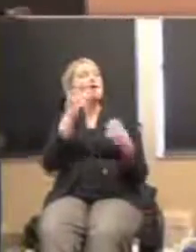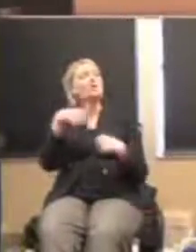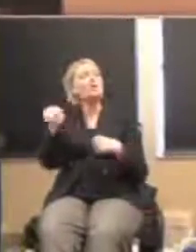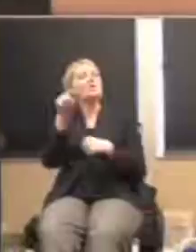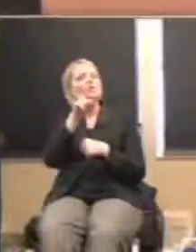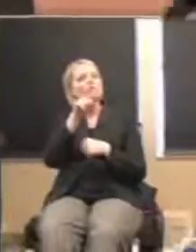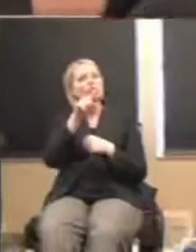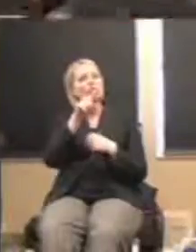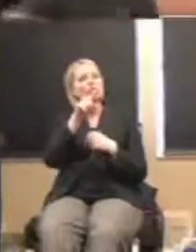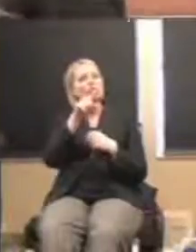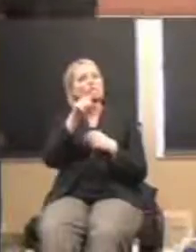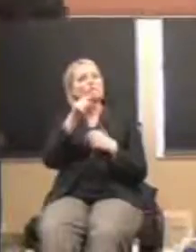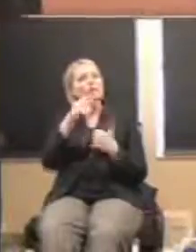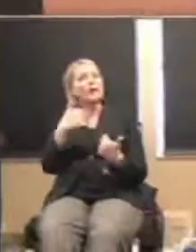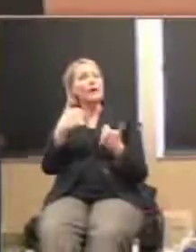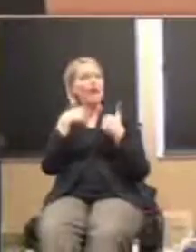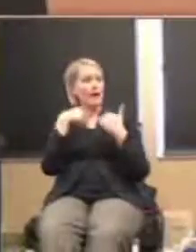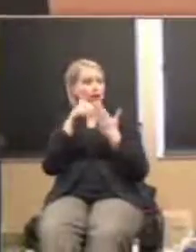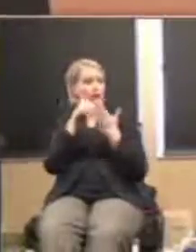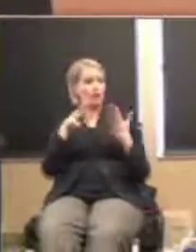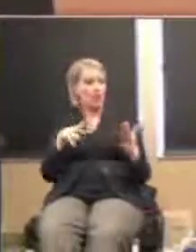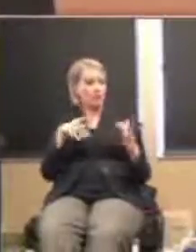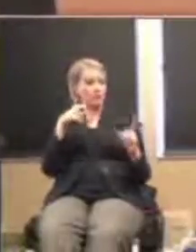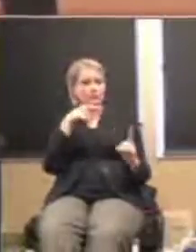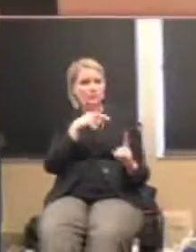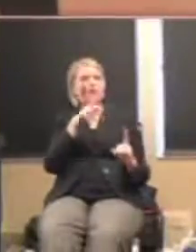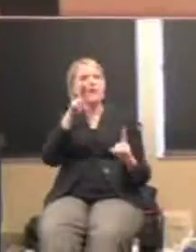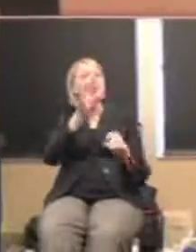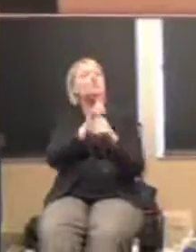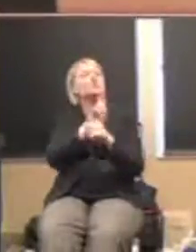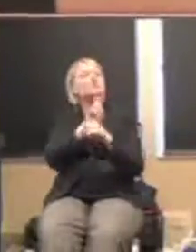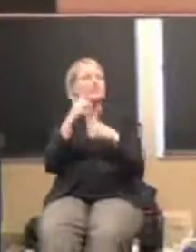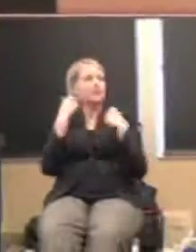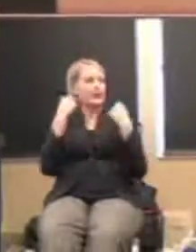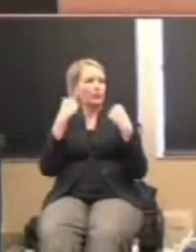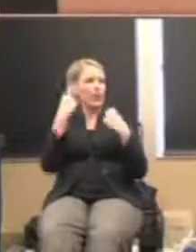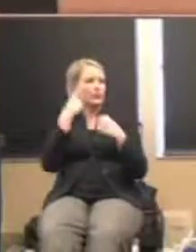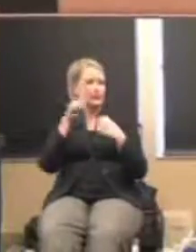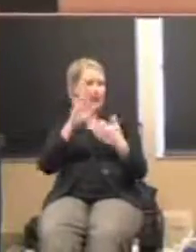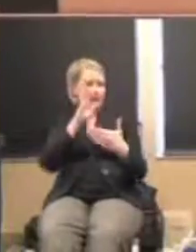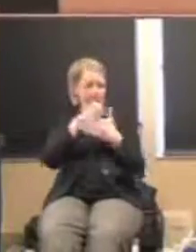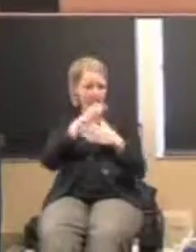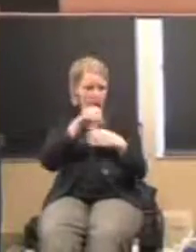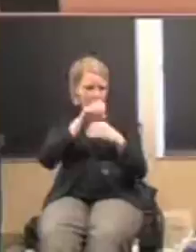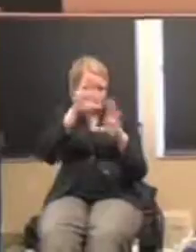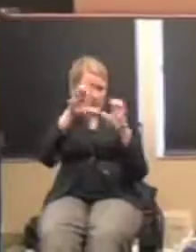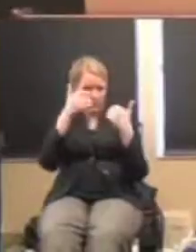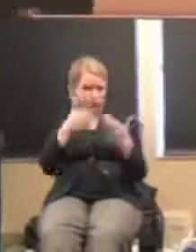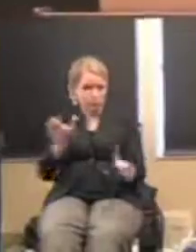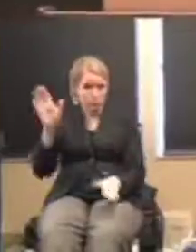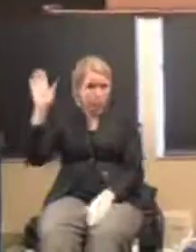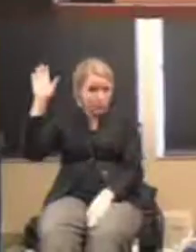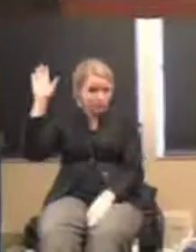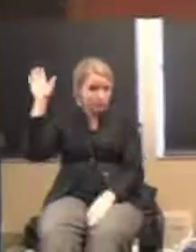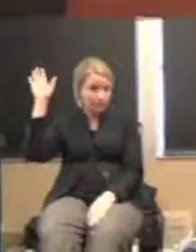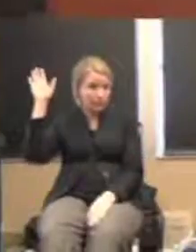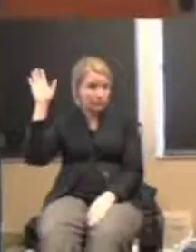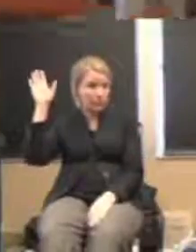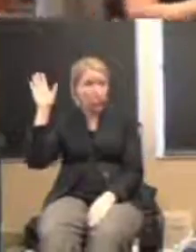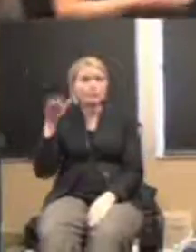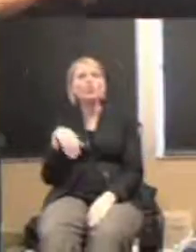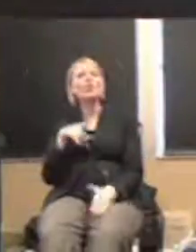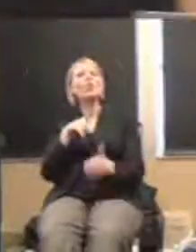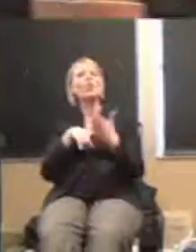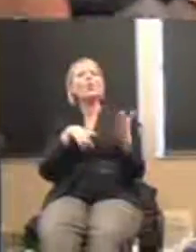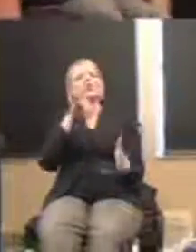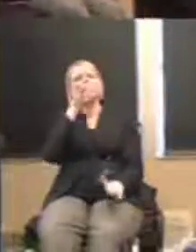you have students that use exercise as an intervention in your classroom? Okay, tell me, what does that